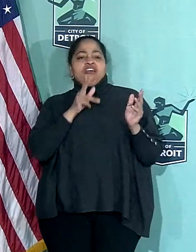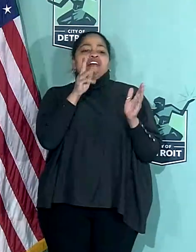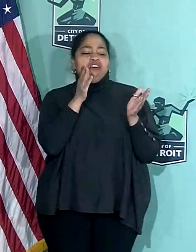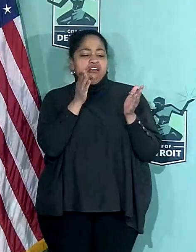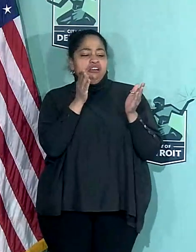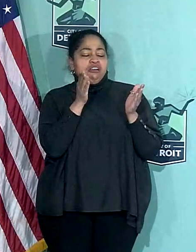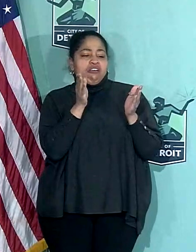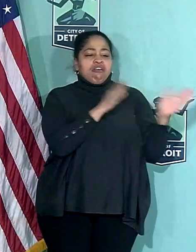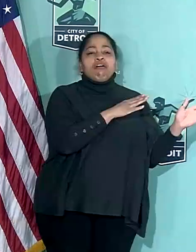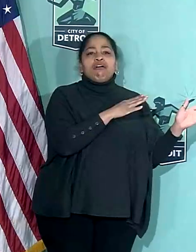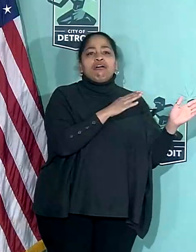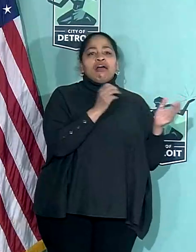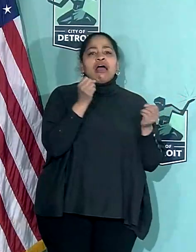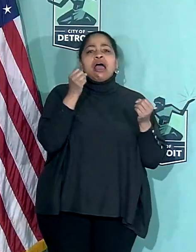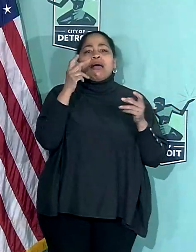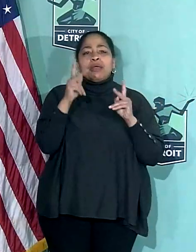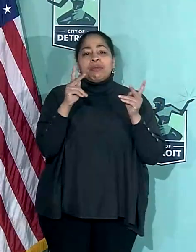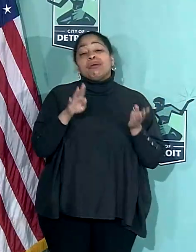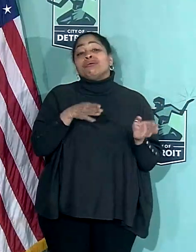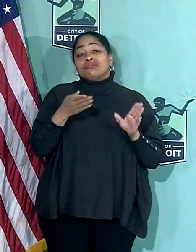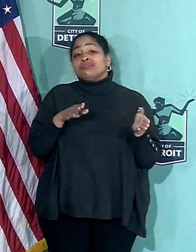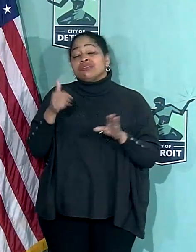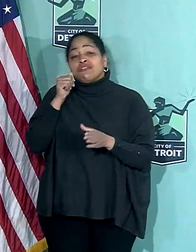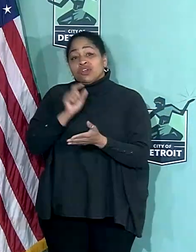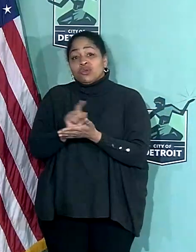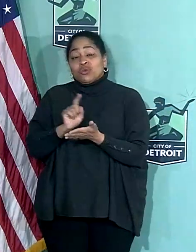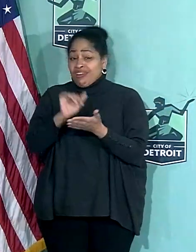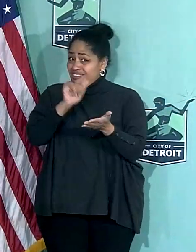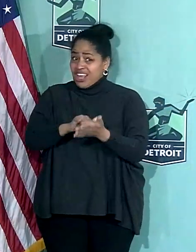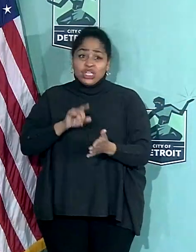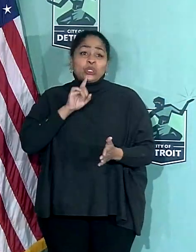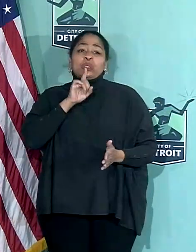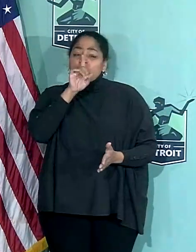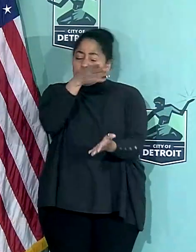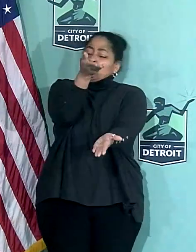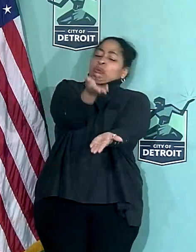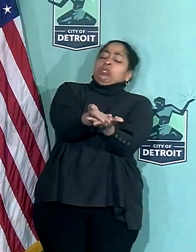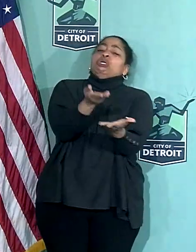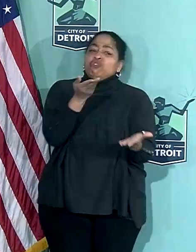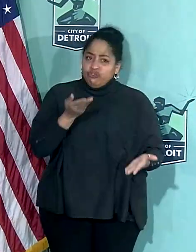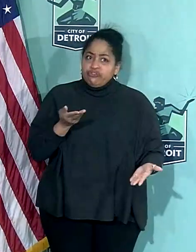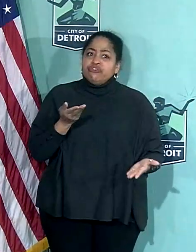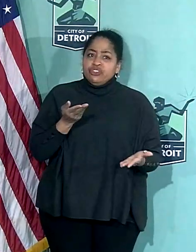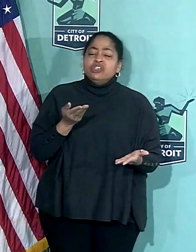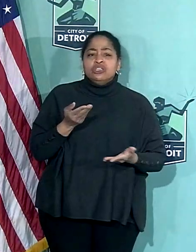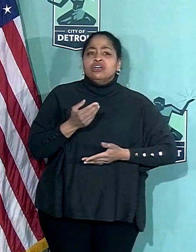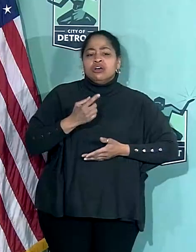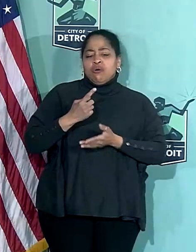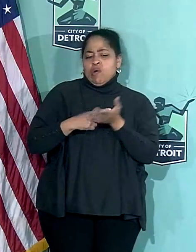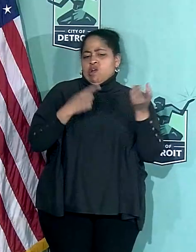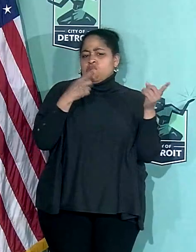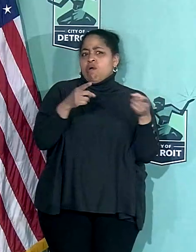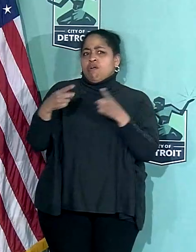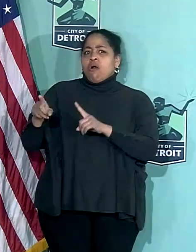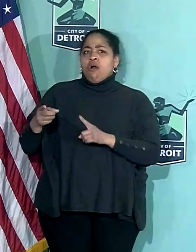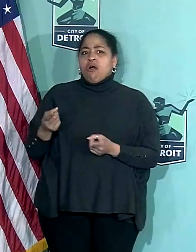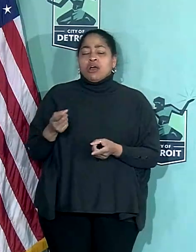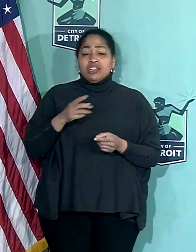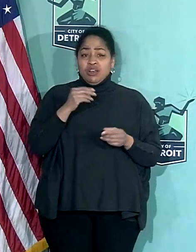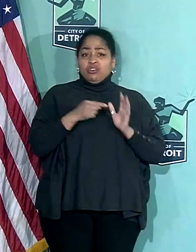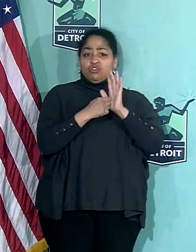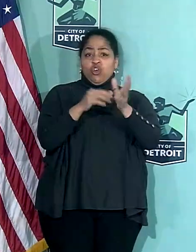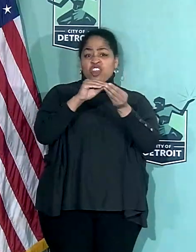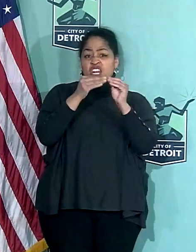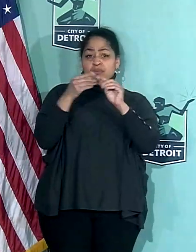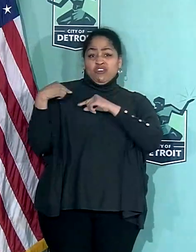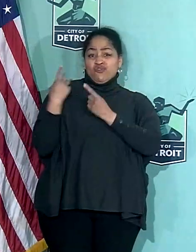deaths every week. That is a true trajectory down. And so we're giving you numbers here through Friday.